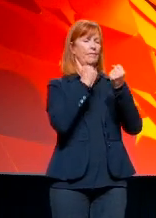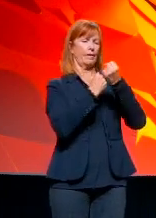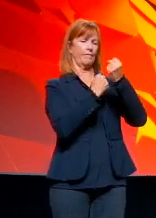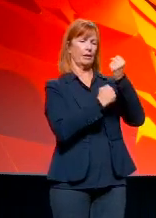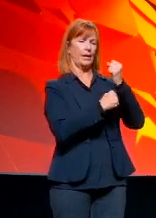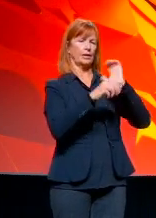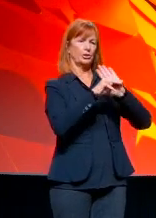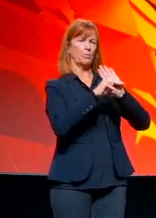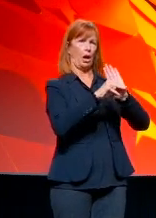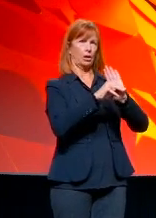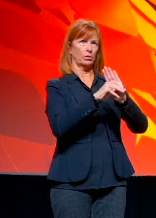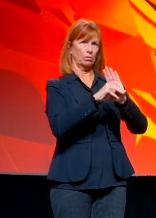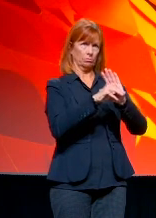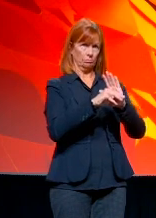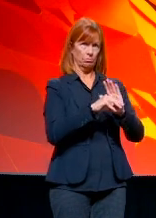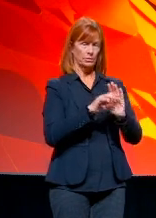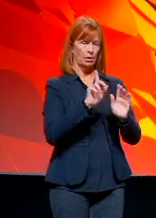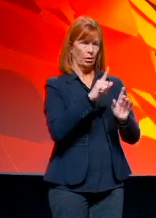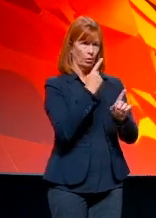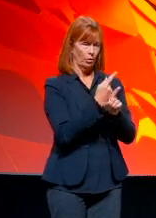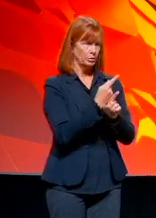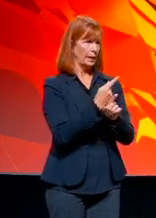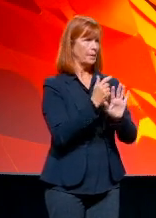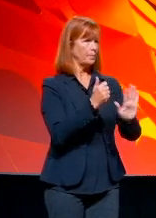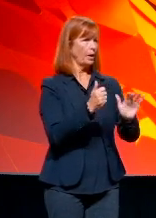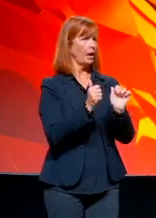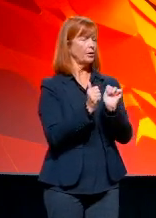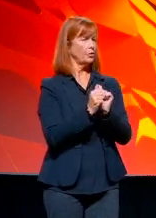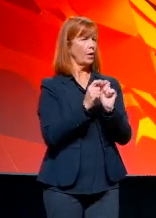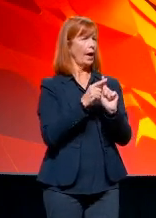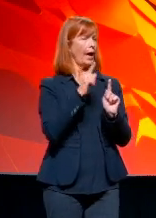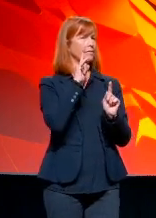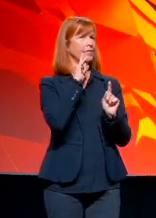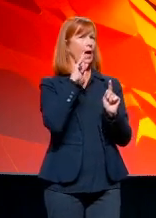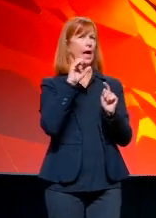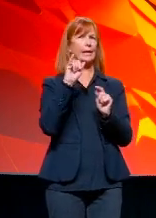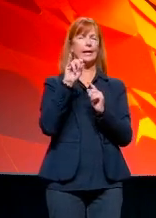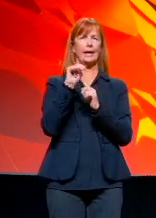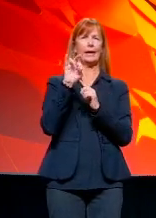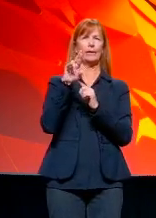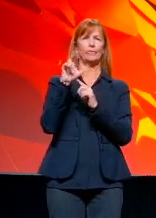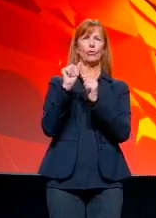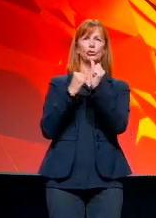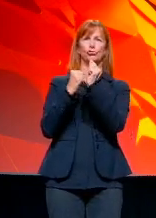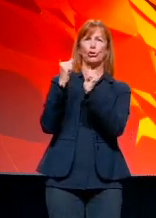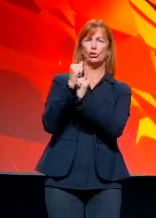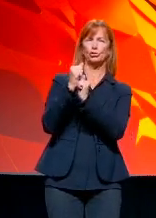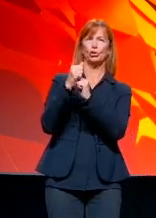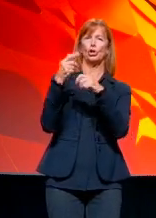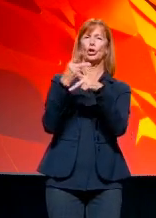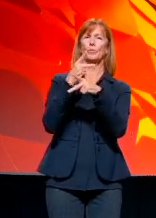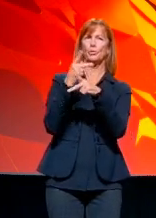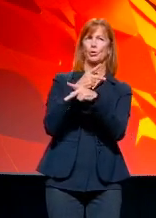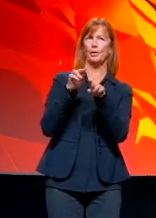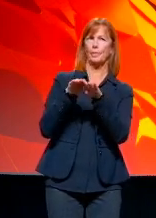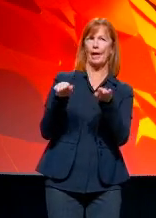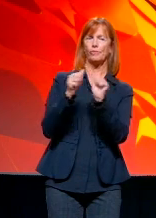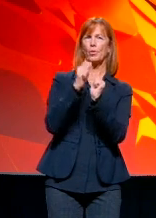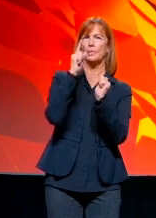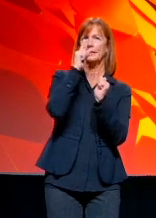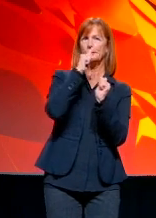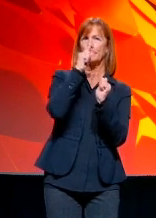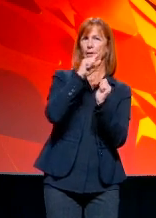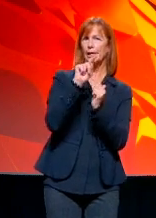single artifact, but to build an entire infrastructure and computing platform and the simulation tools and